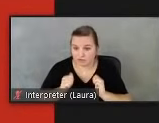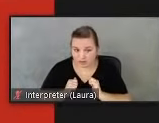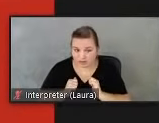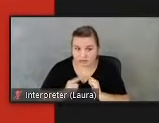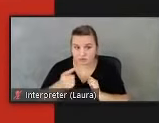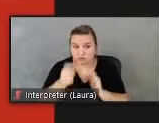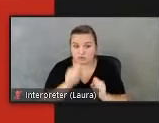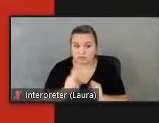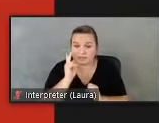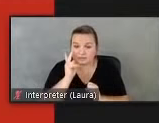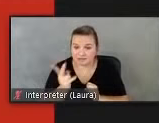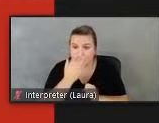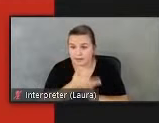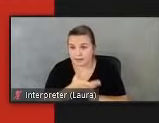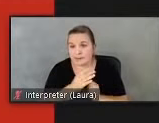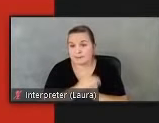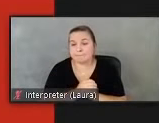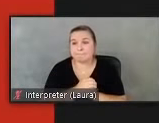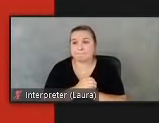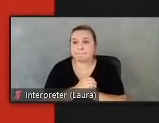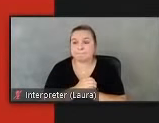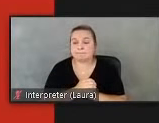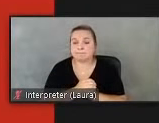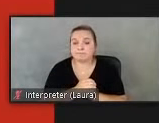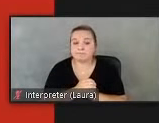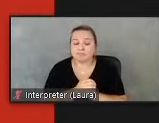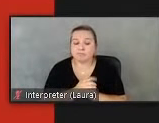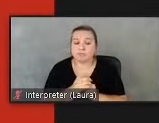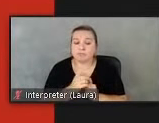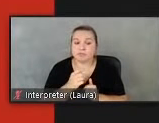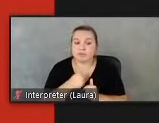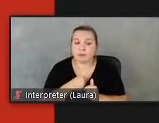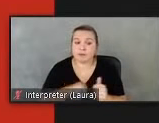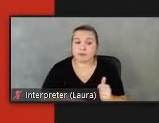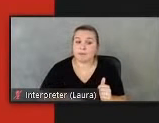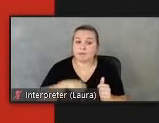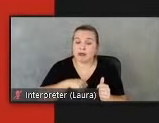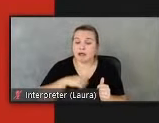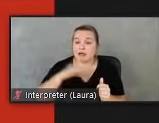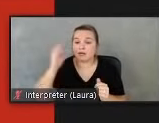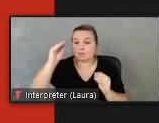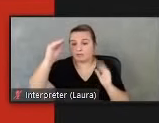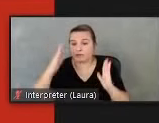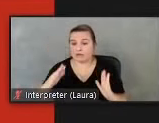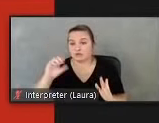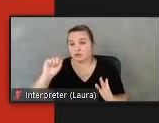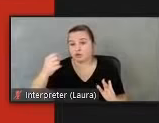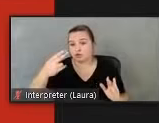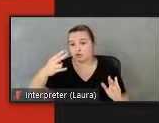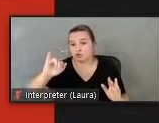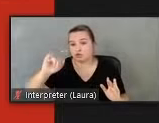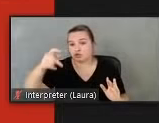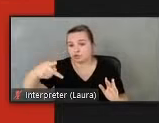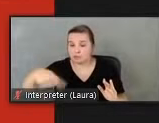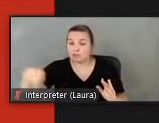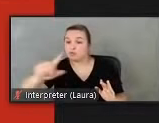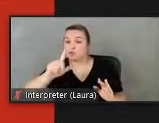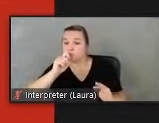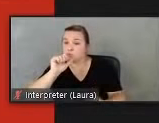you can see it. All right. I am a proud professor at SHIP. For those of you who have gone or worked at SHIP,